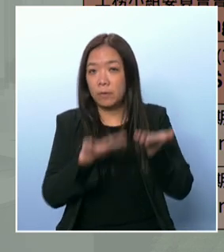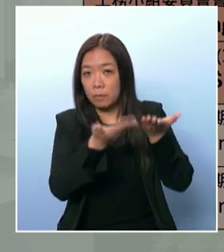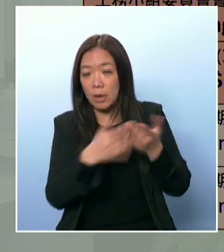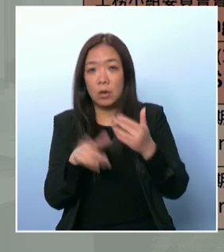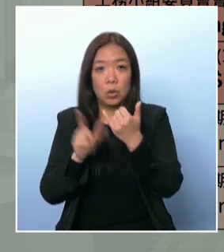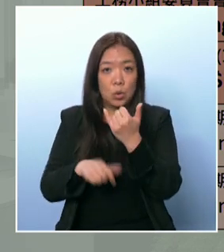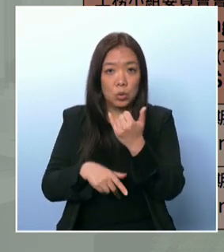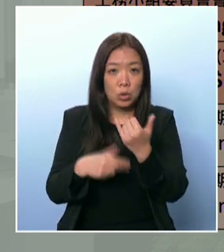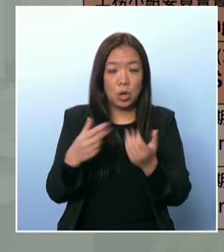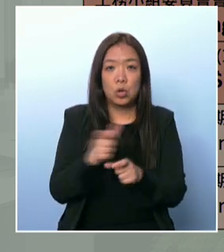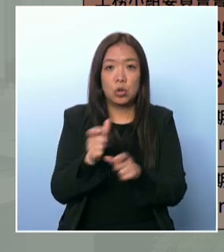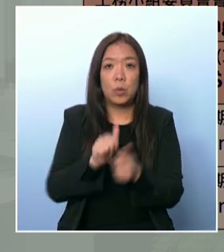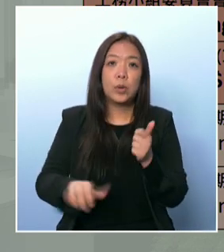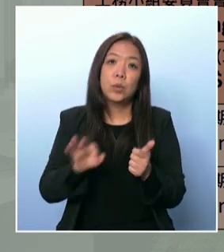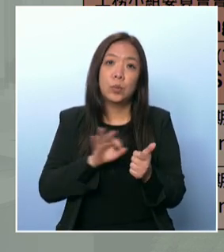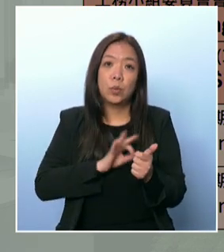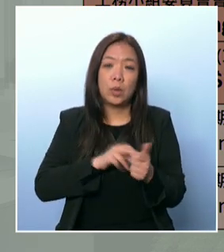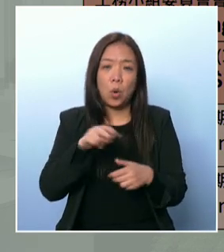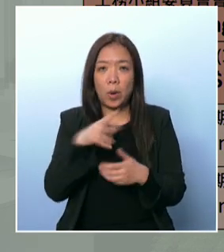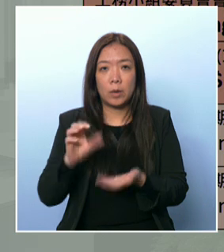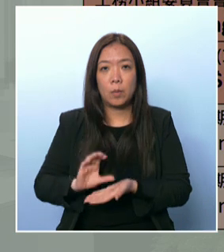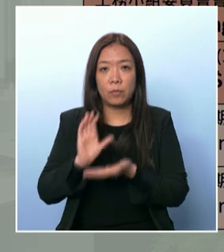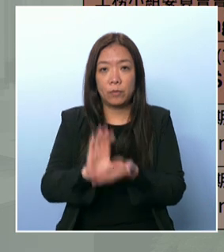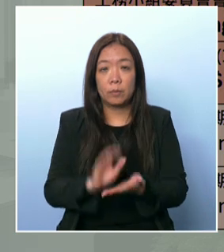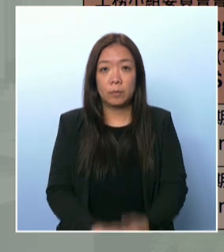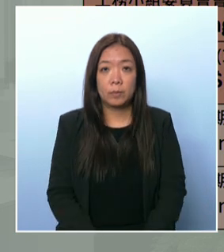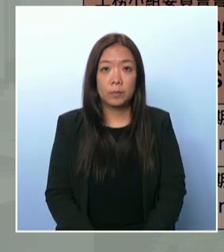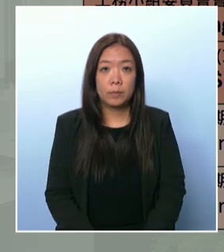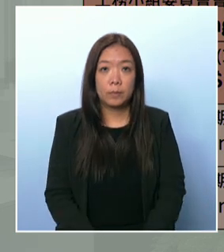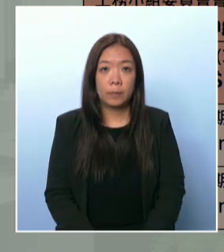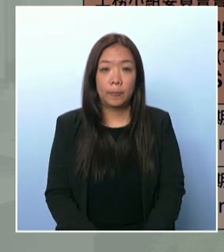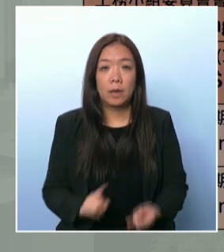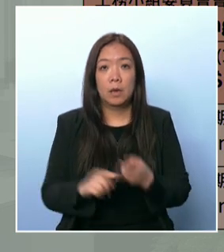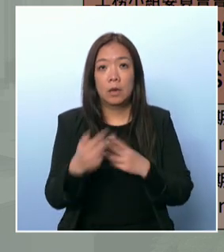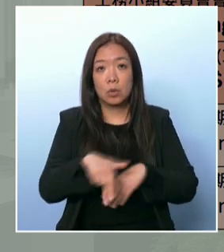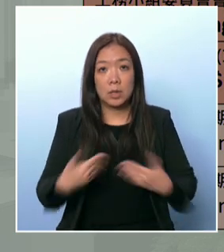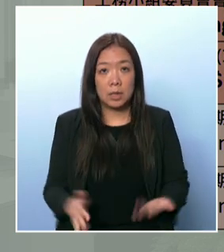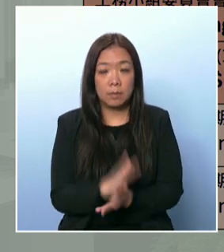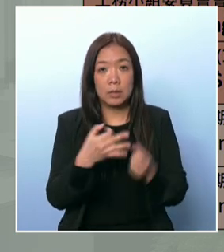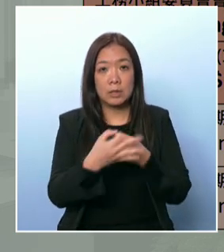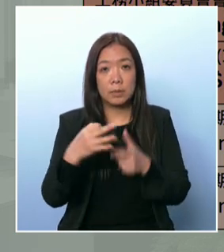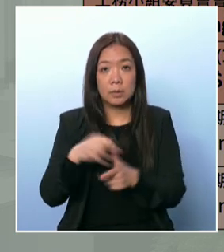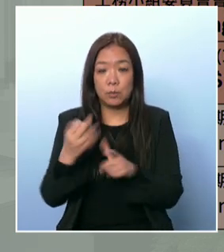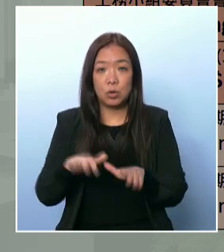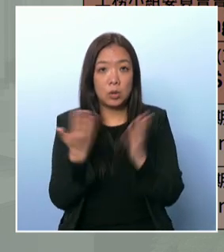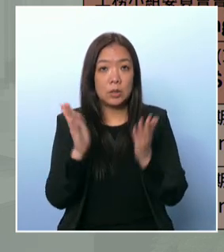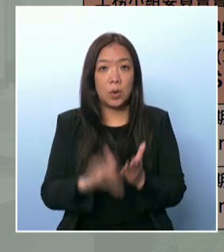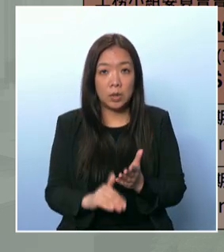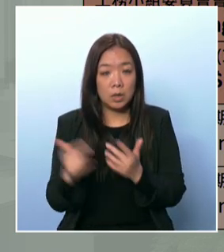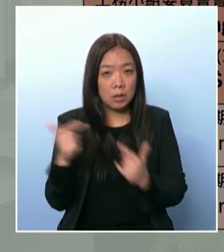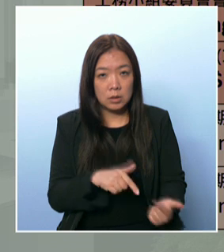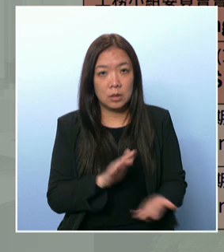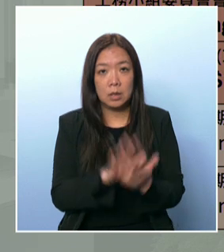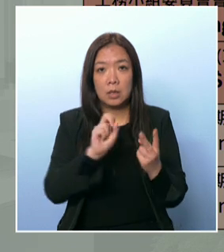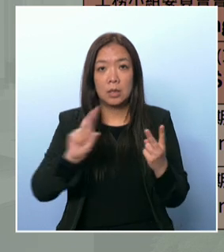submit the proposal to the Public Works Subcommittee meeting and to the Finance Committee in June 2025. The works